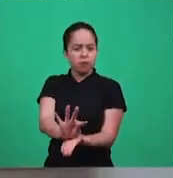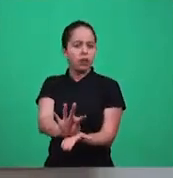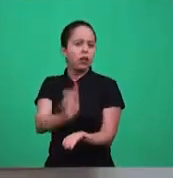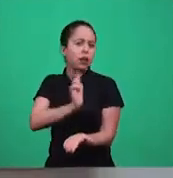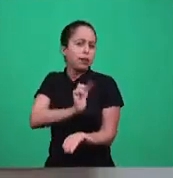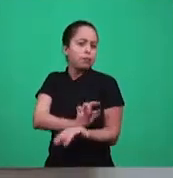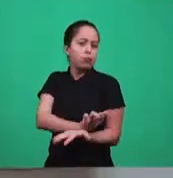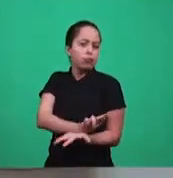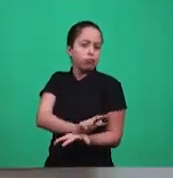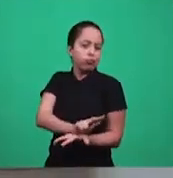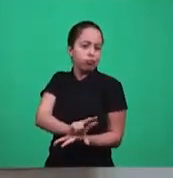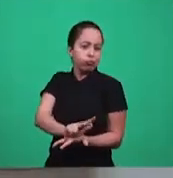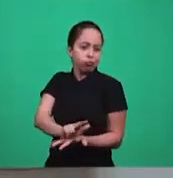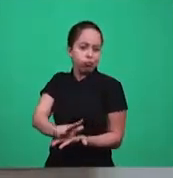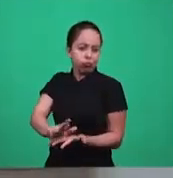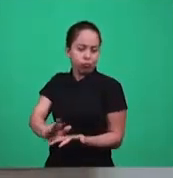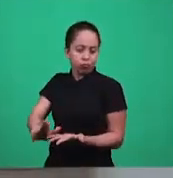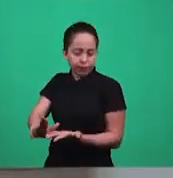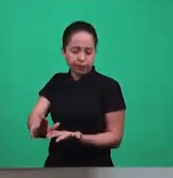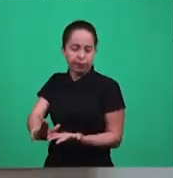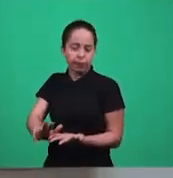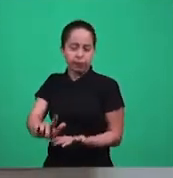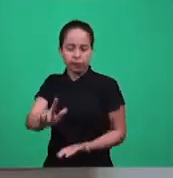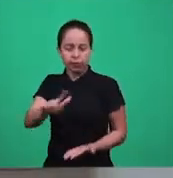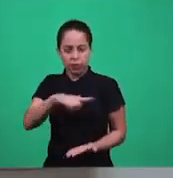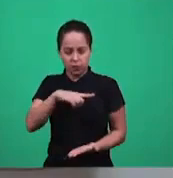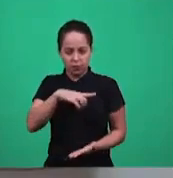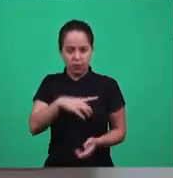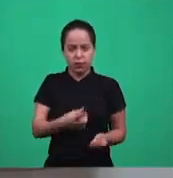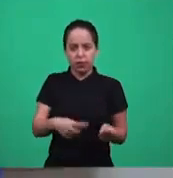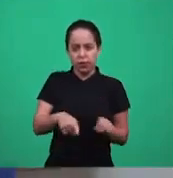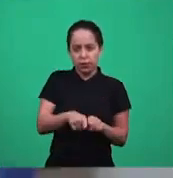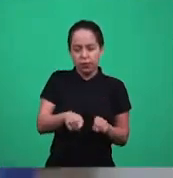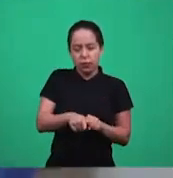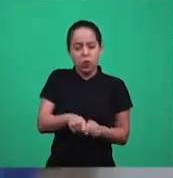theologic, and they were very good at it. So,